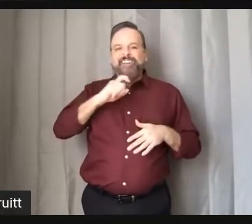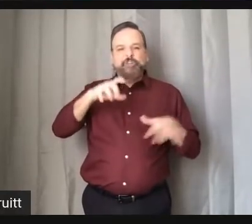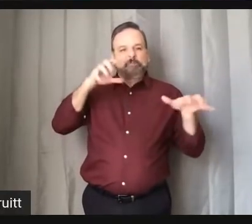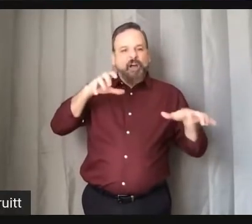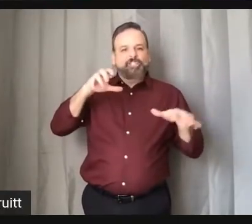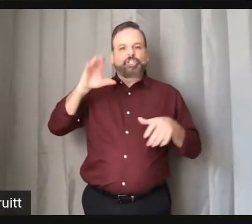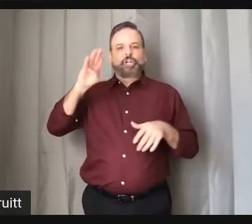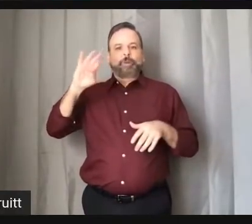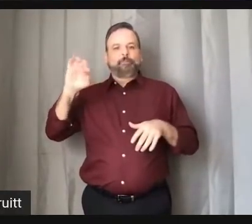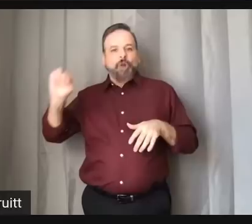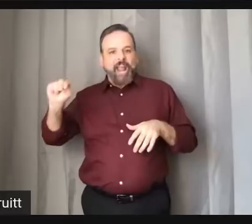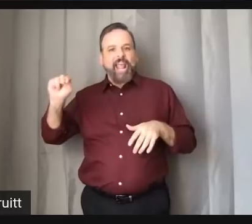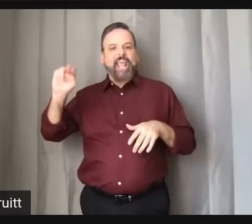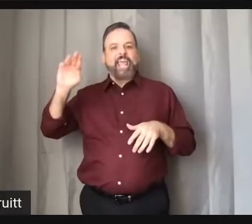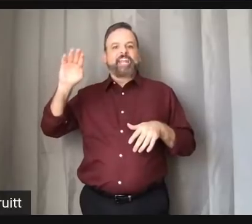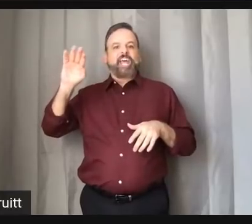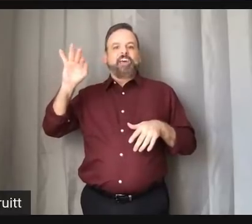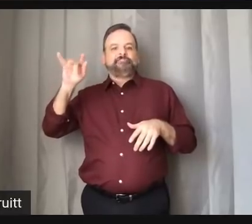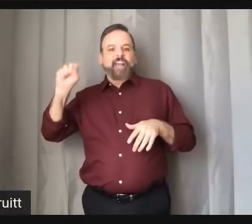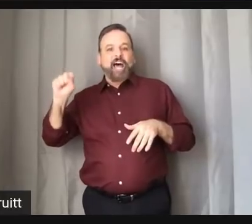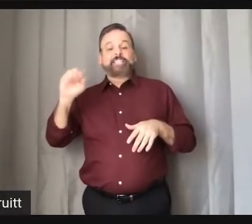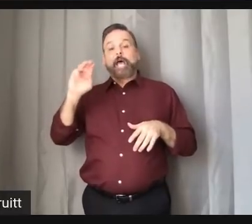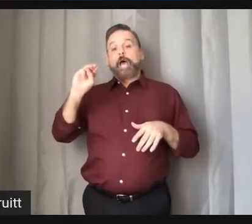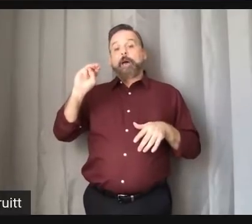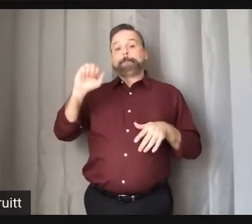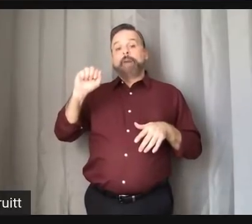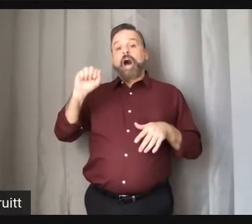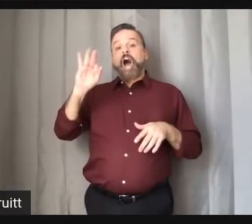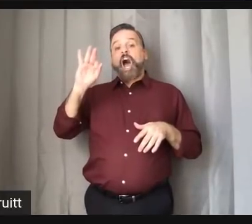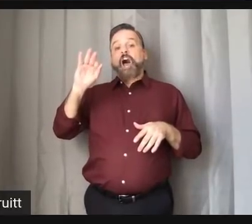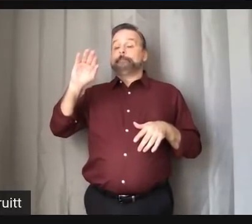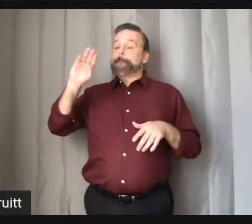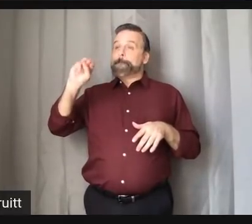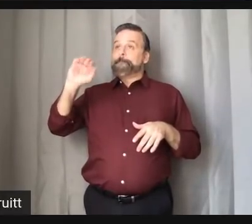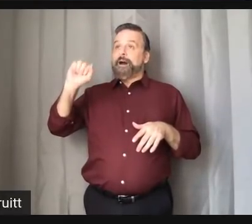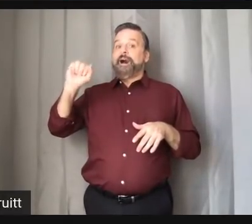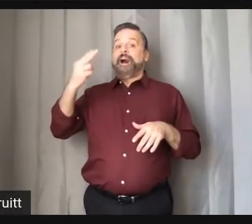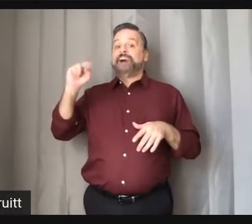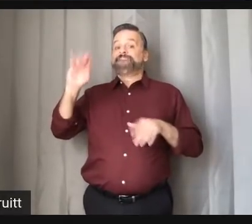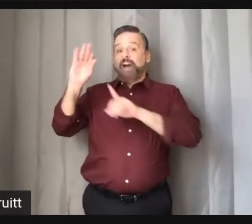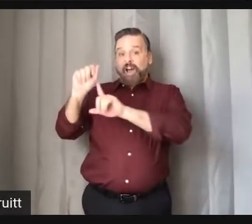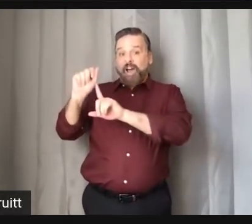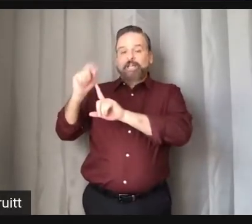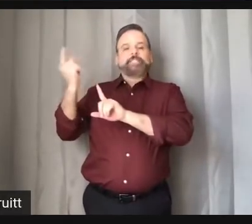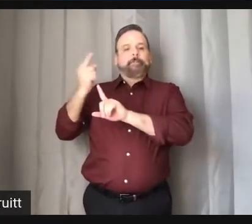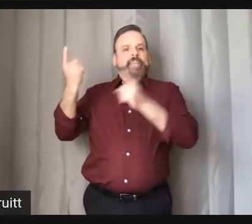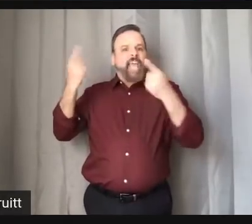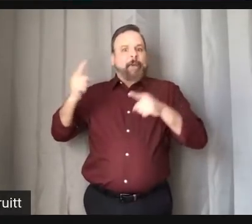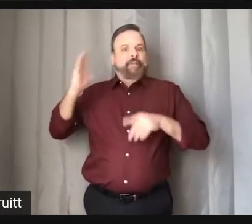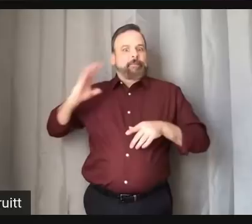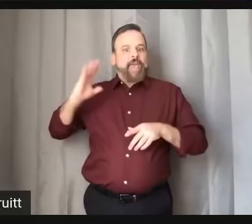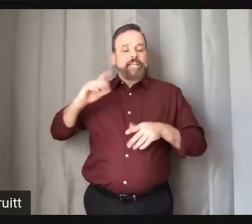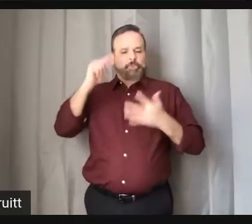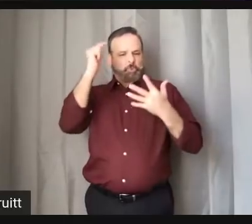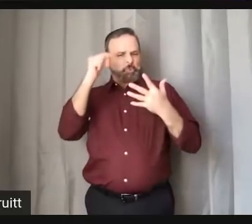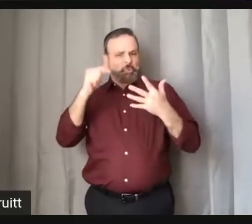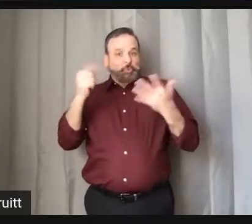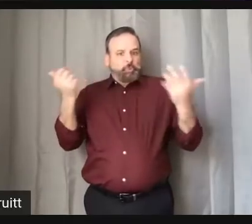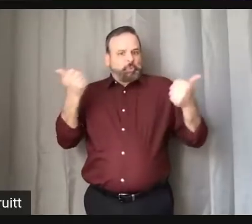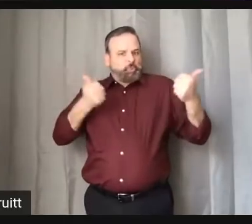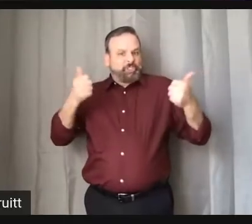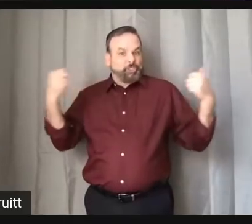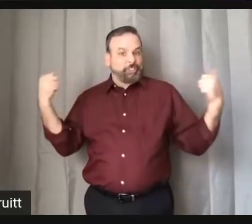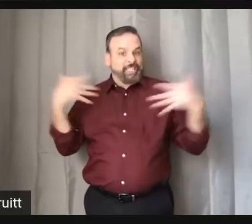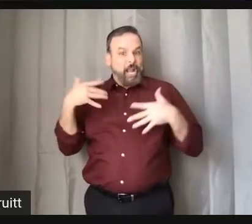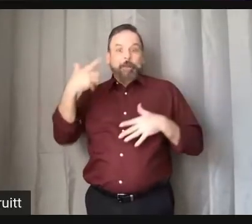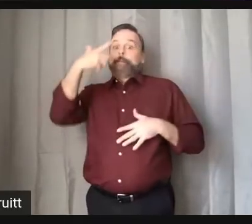it's the ma'afa, which is the specter of something that happened in the past, it's all about what is scary, because scary transcends